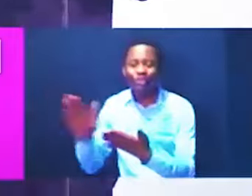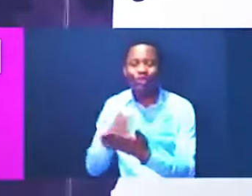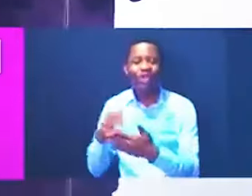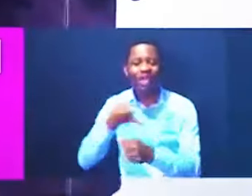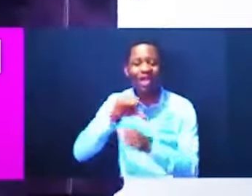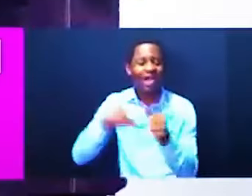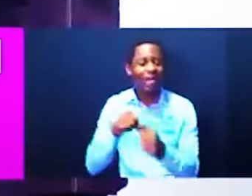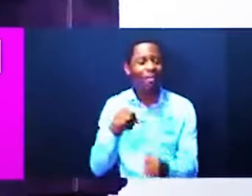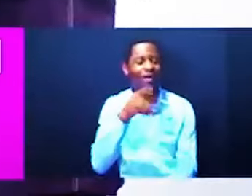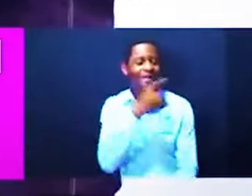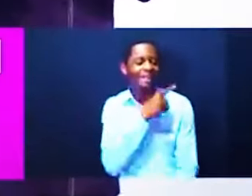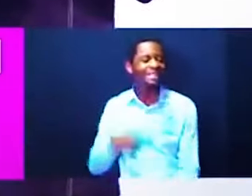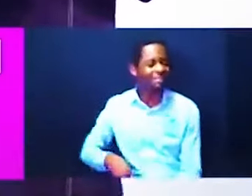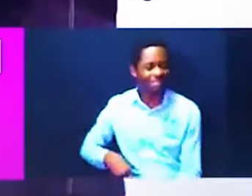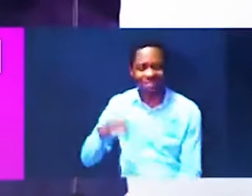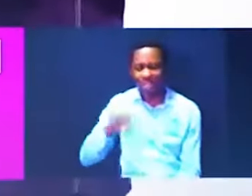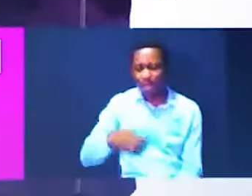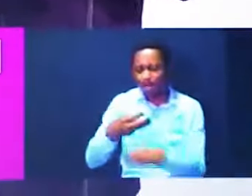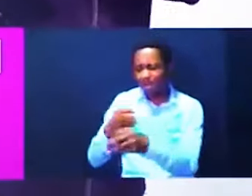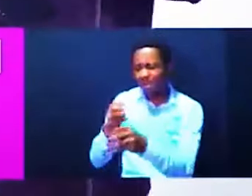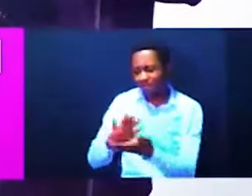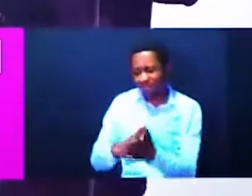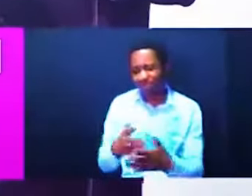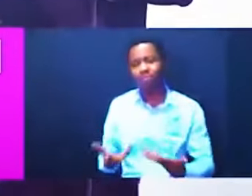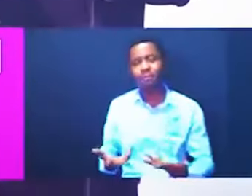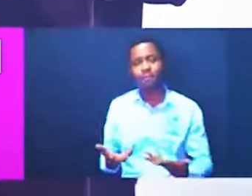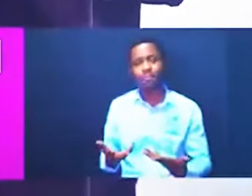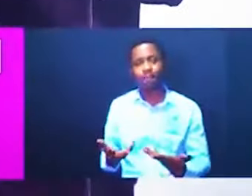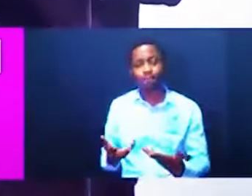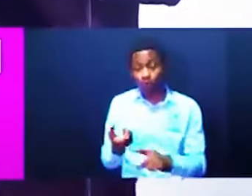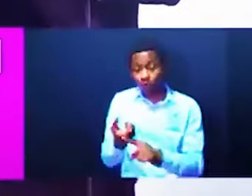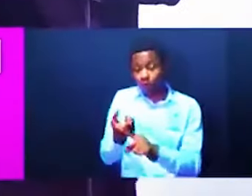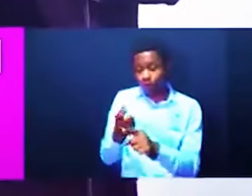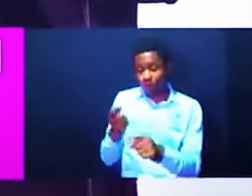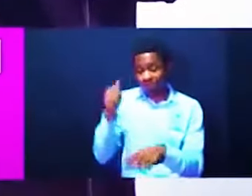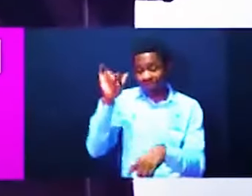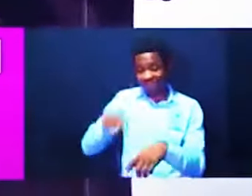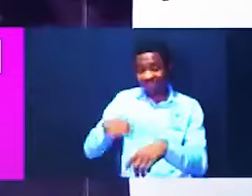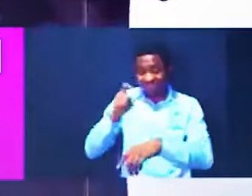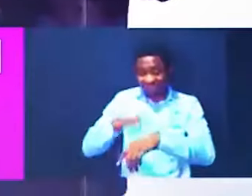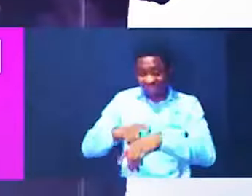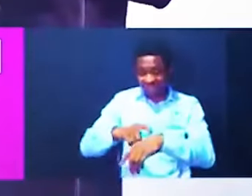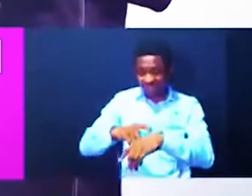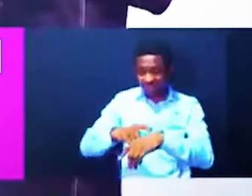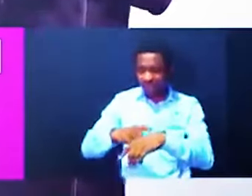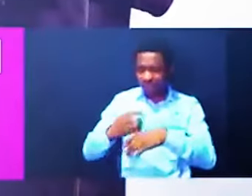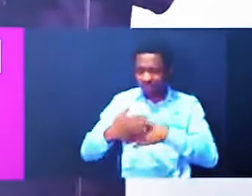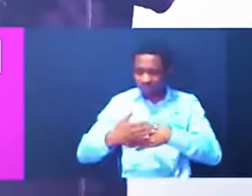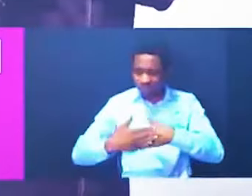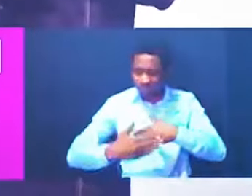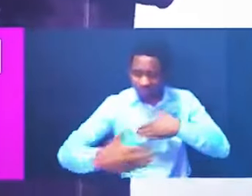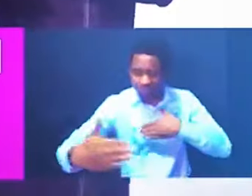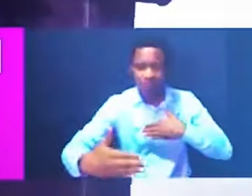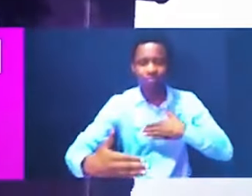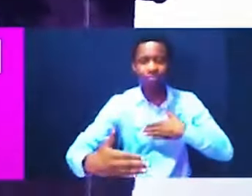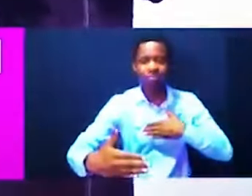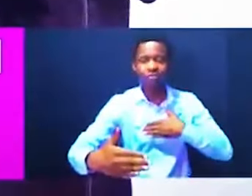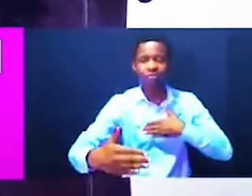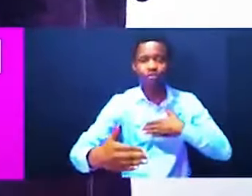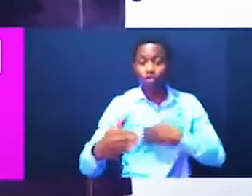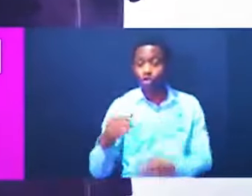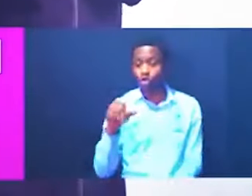Shall we all read verse 9? And from that time on, Saul kept, now